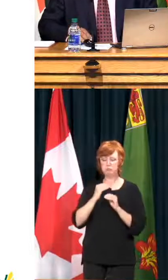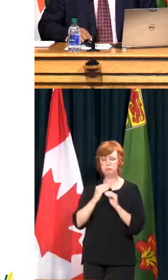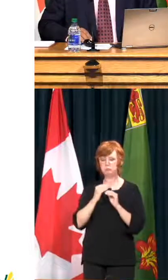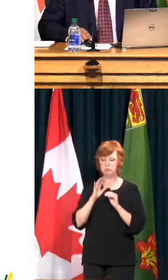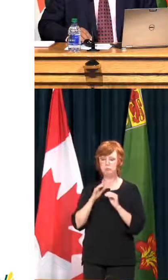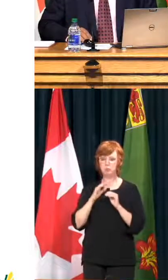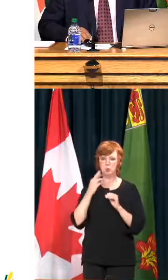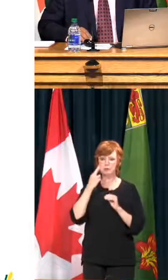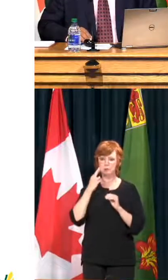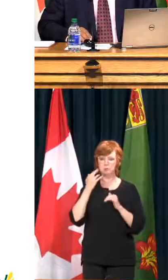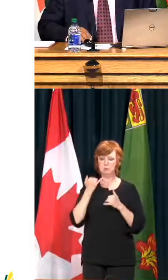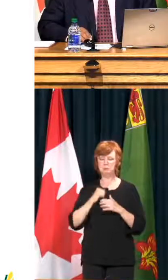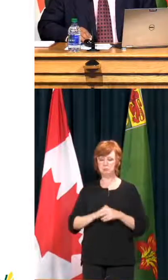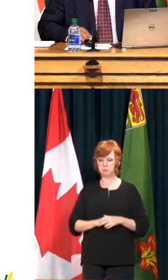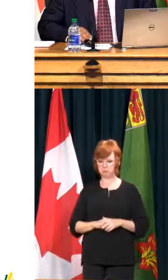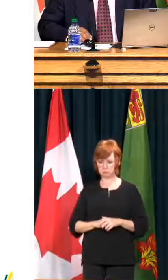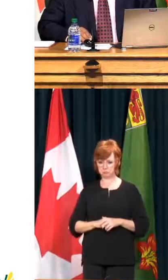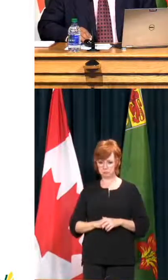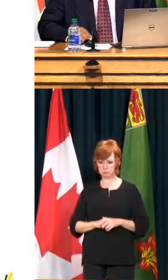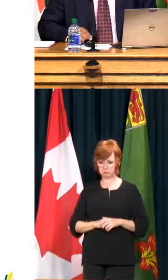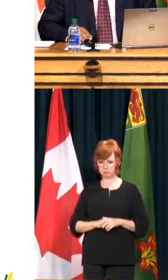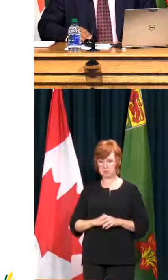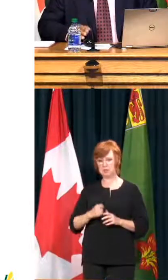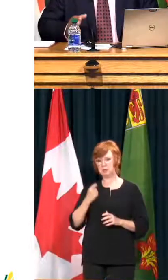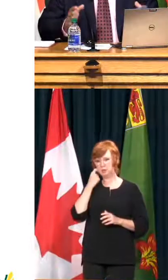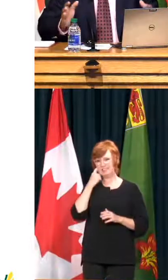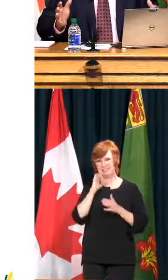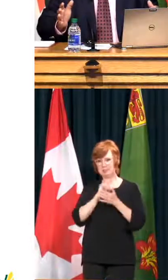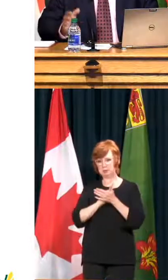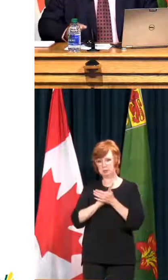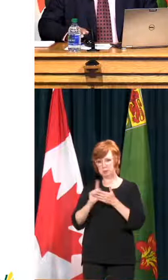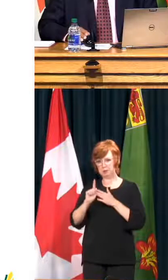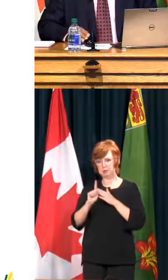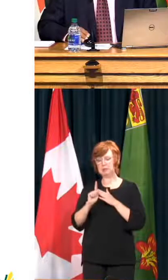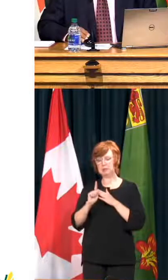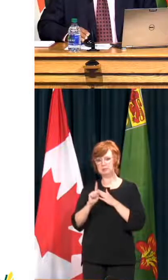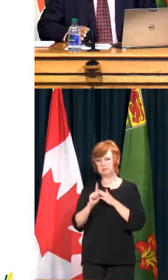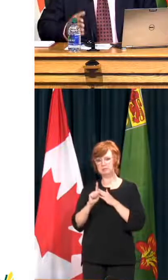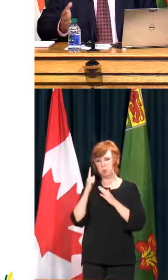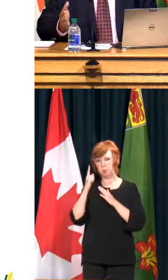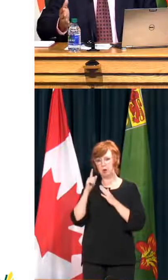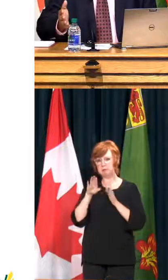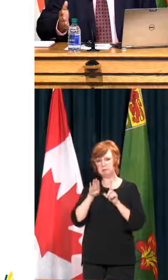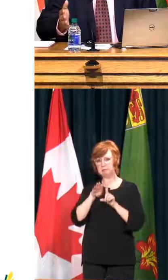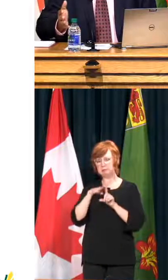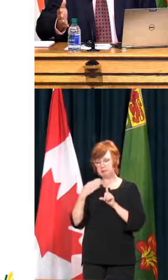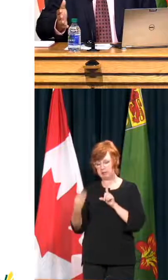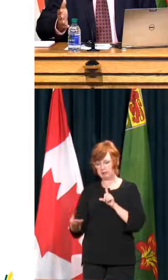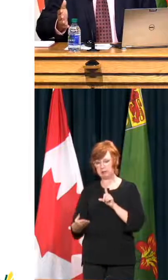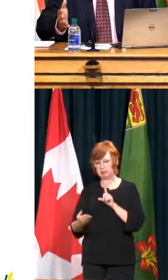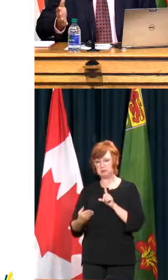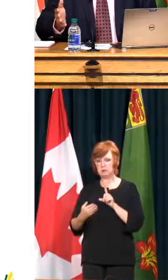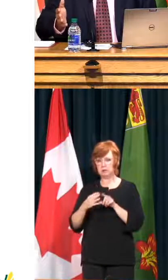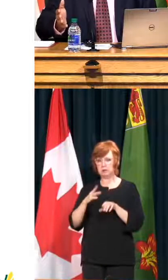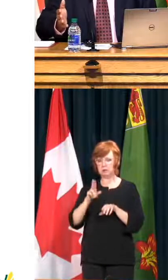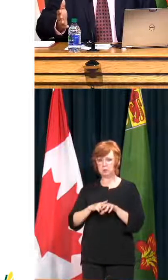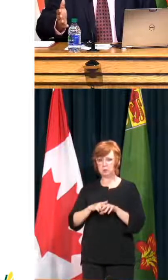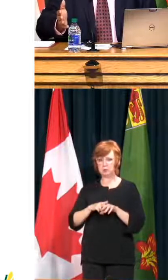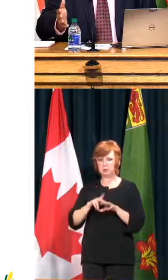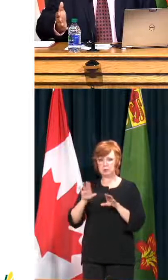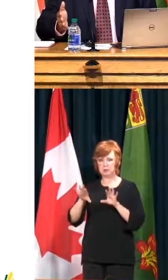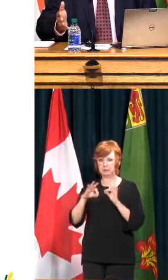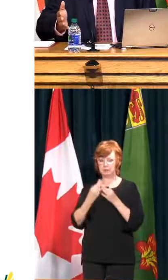We've had some recent deaths, so that our overall death rate has been low. Each death is a tragedy for the